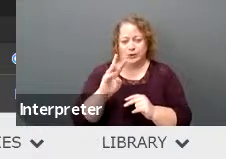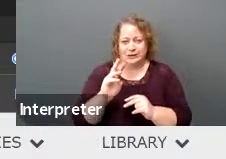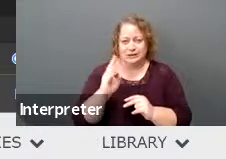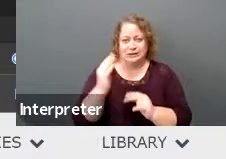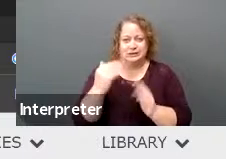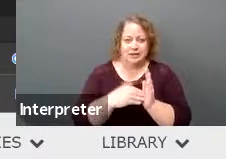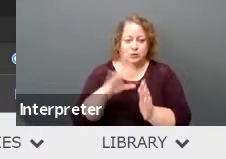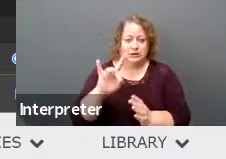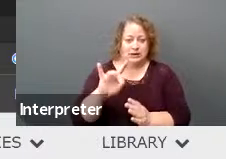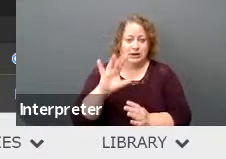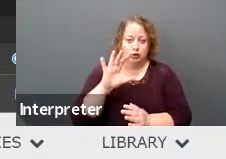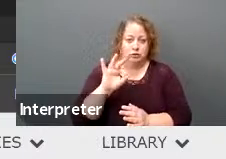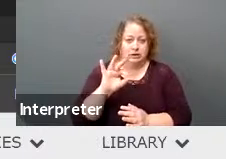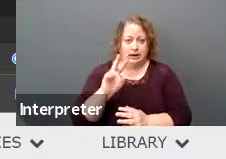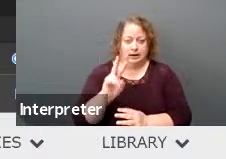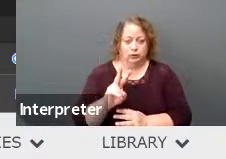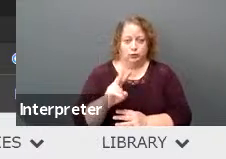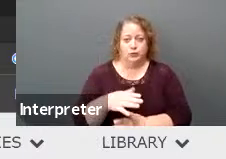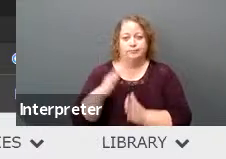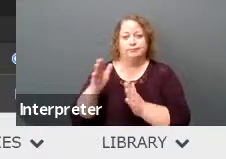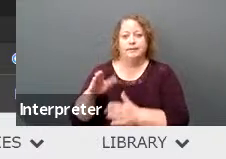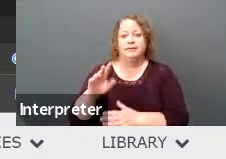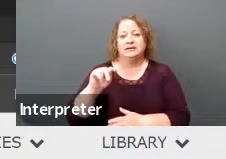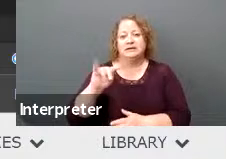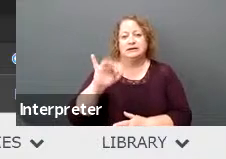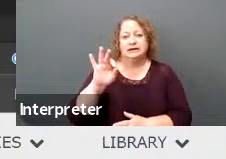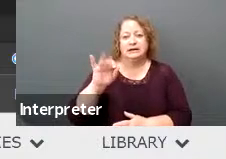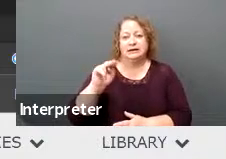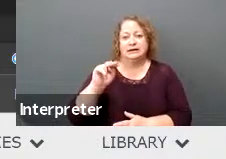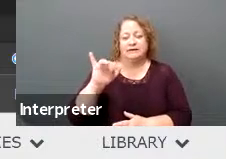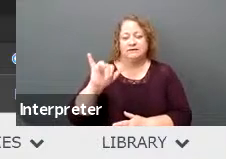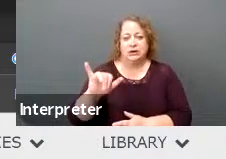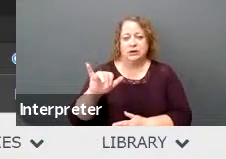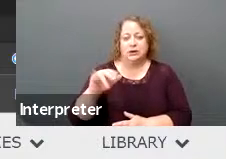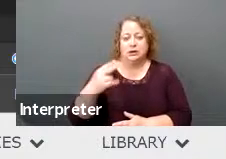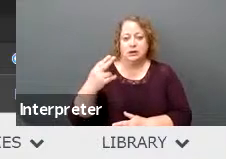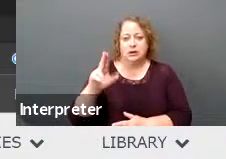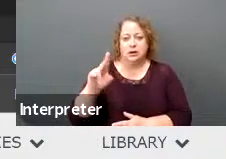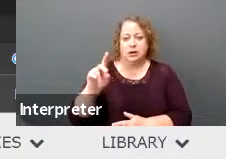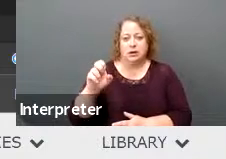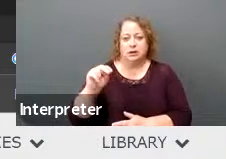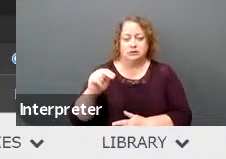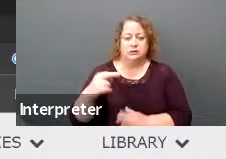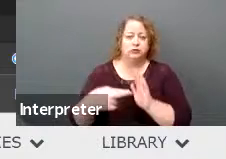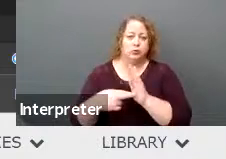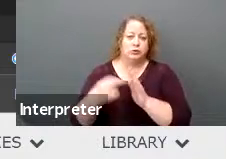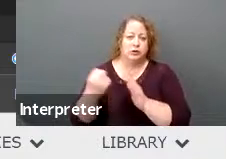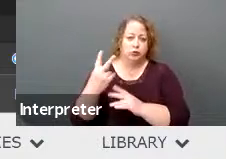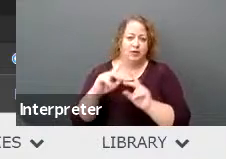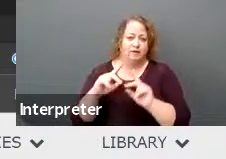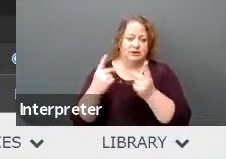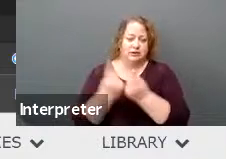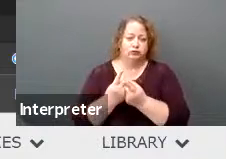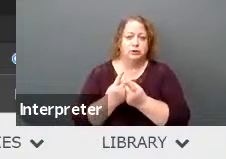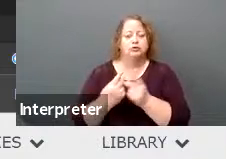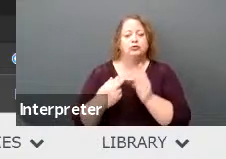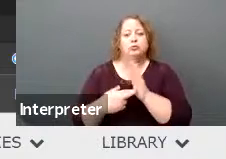626,892. And Ms. Tiffany Hudson is 12 districts, representing a population of